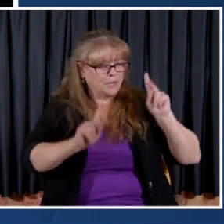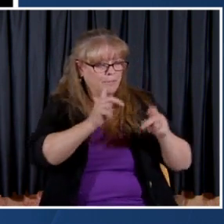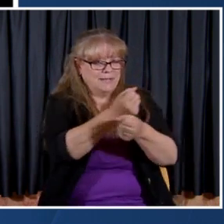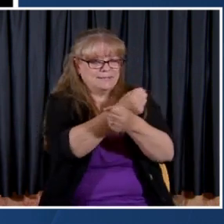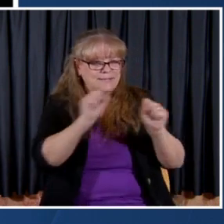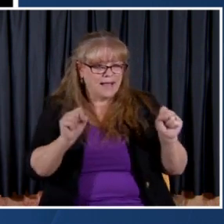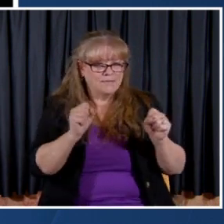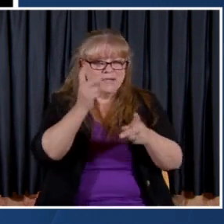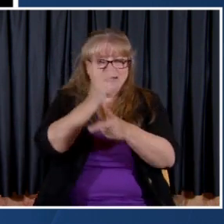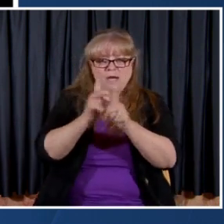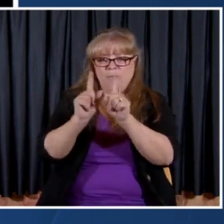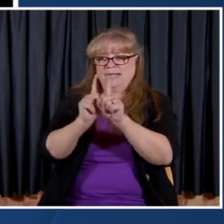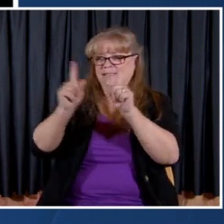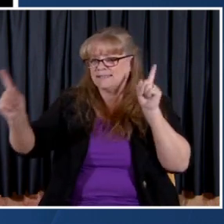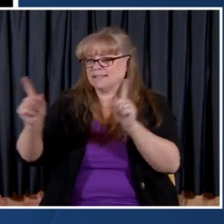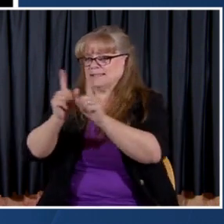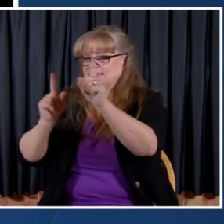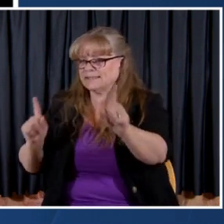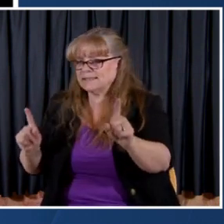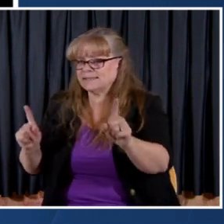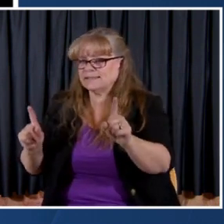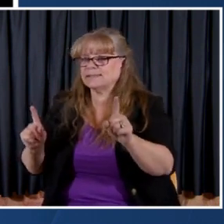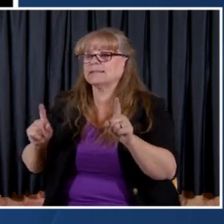will be reopened soon as well.